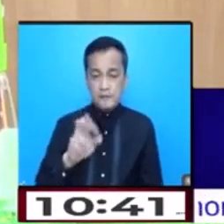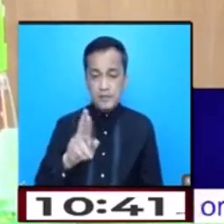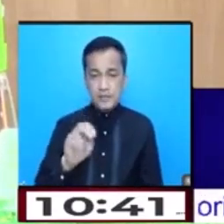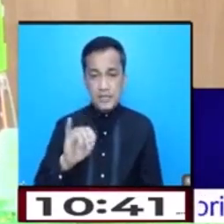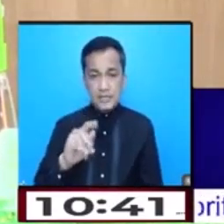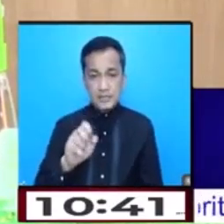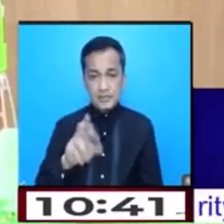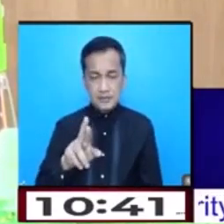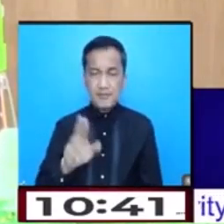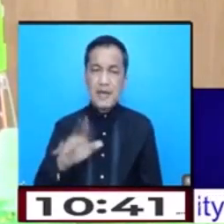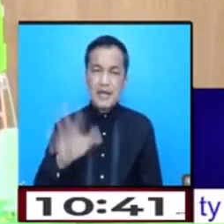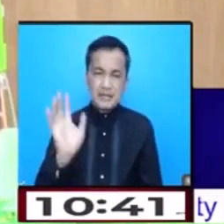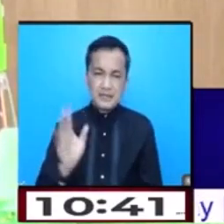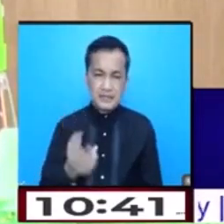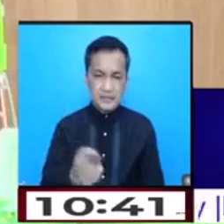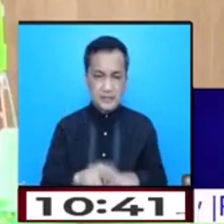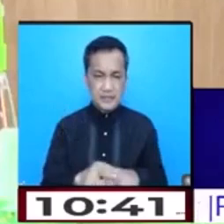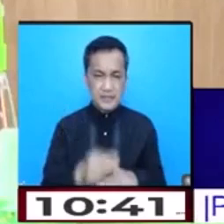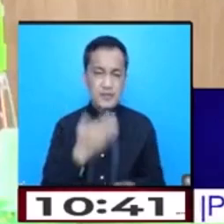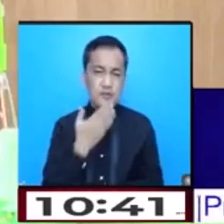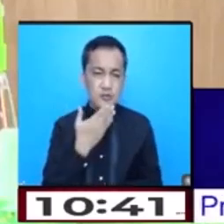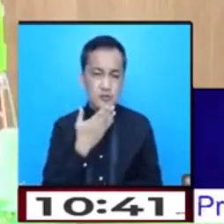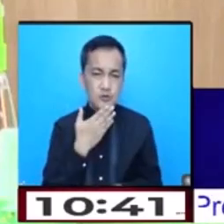and sugar is